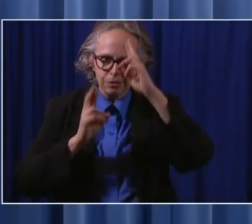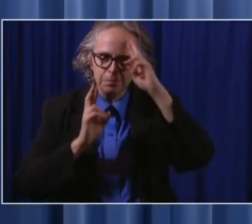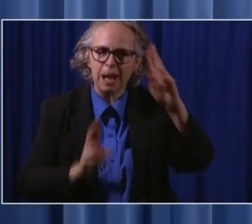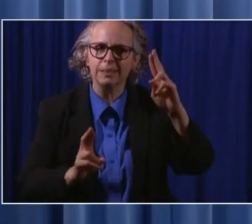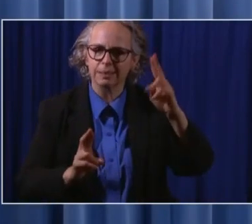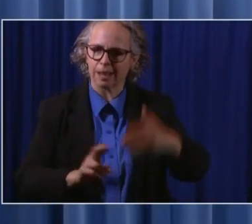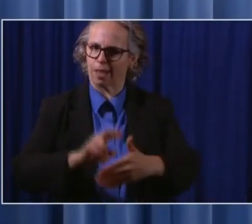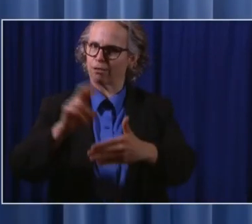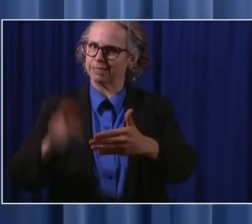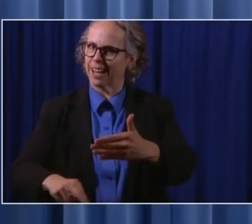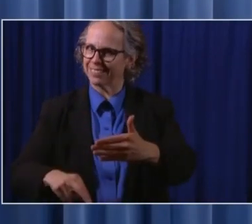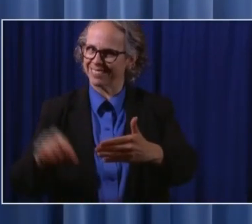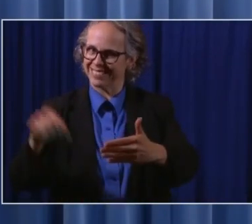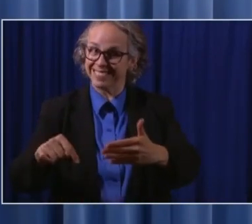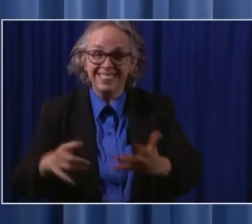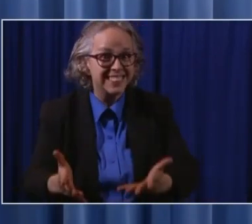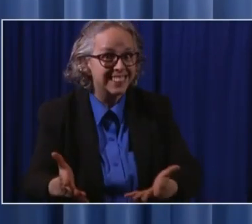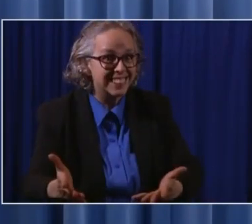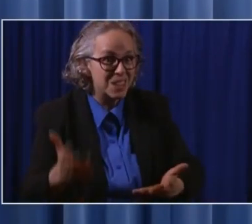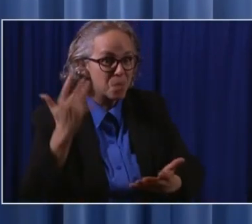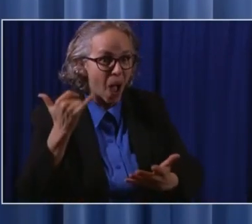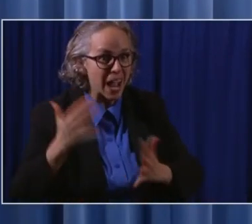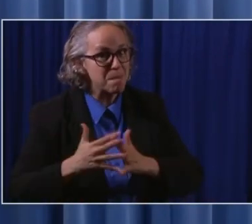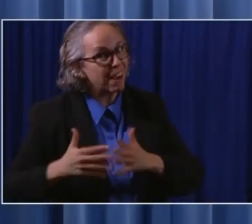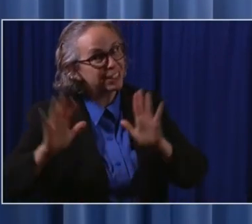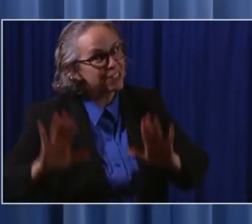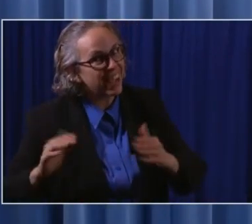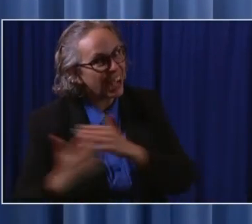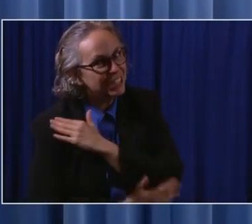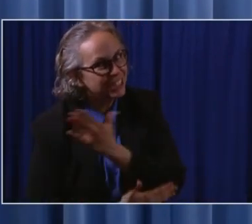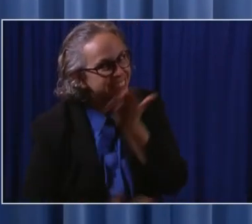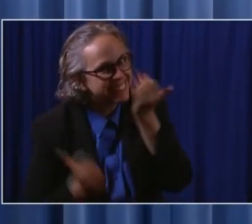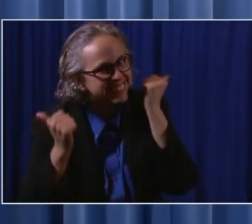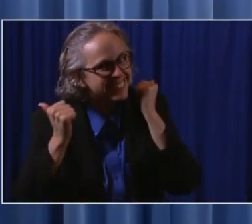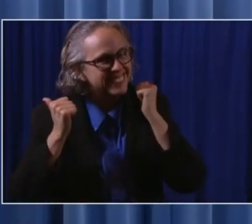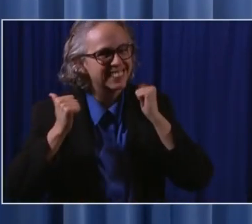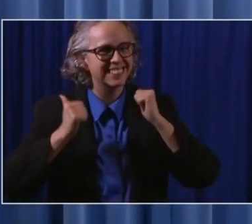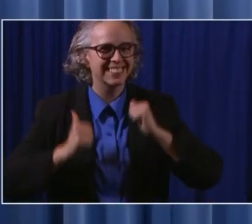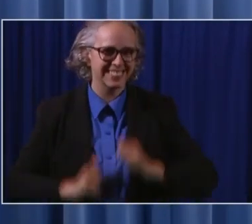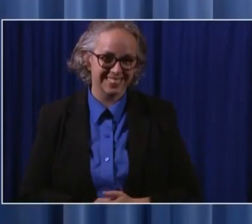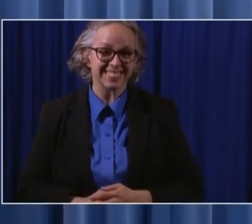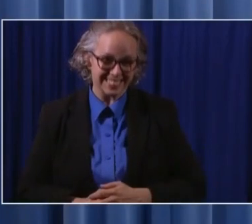of the things that makes our country great. Thank you.